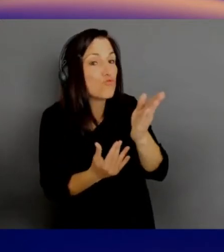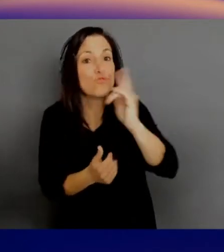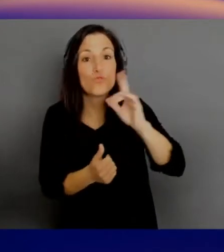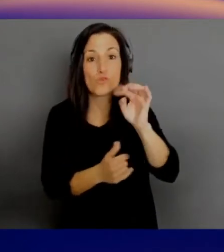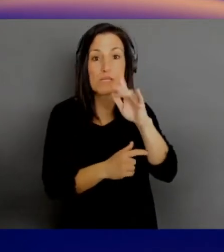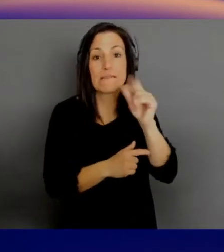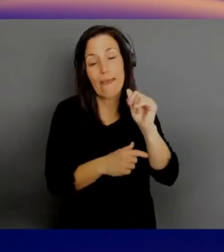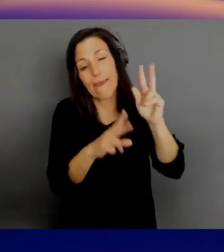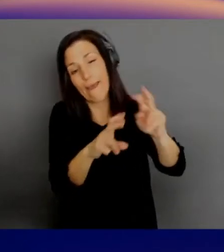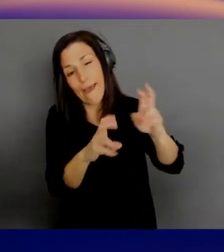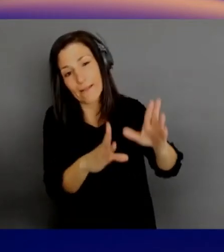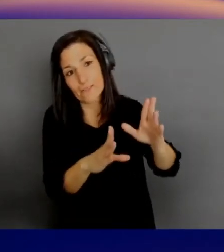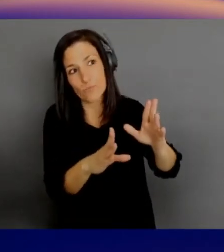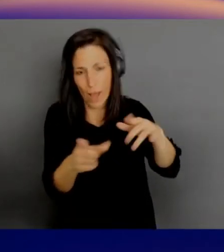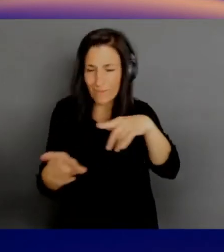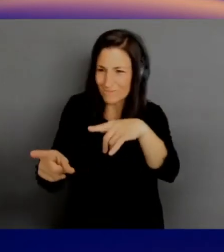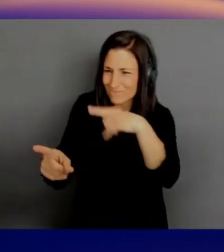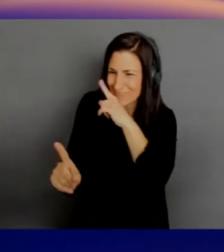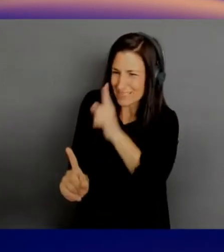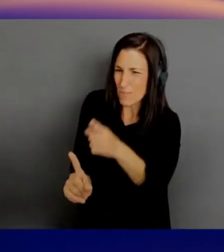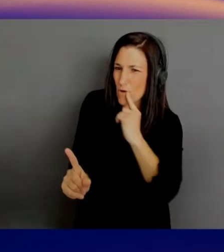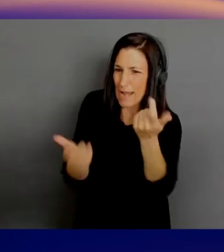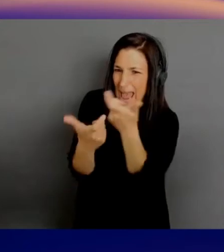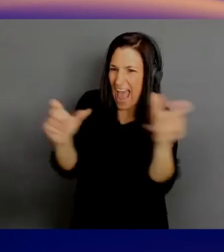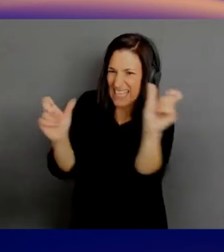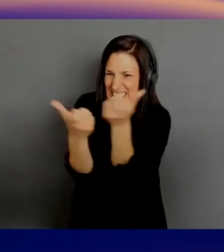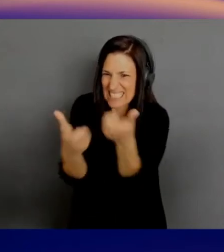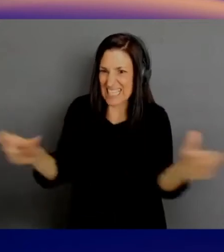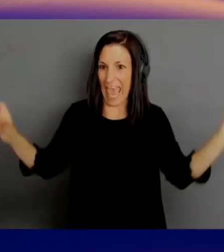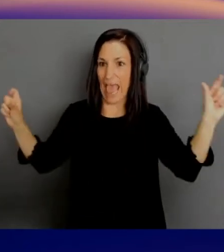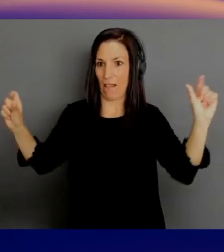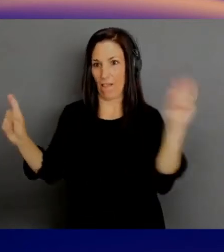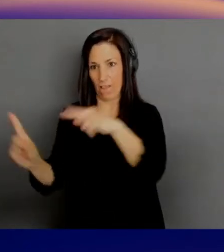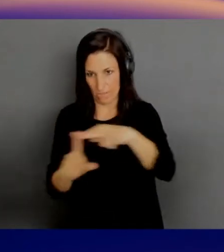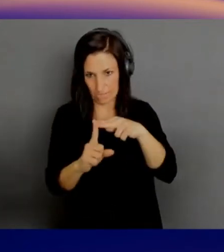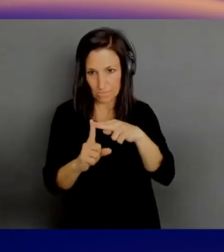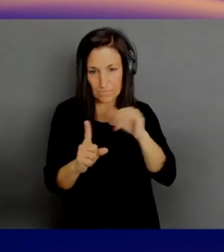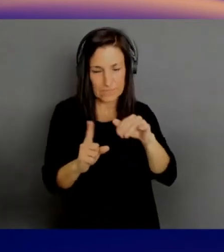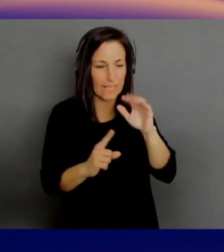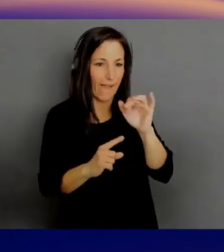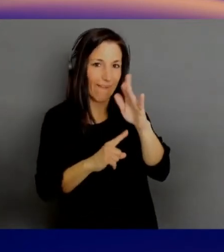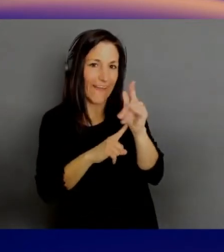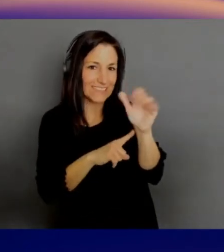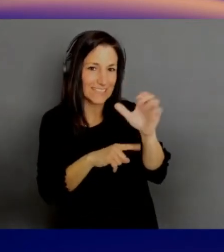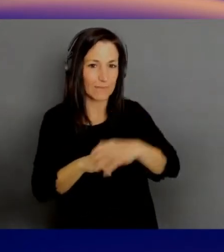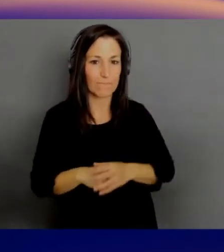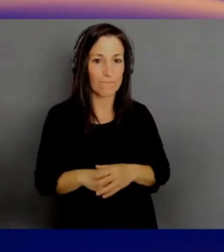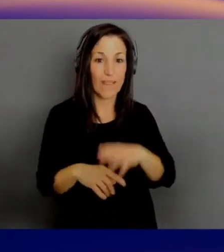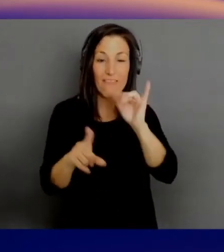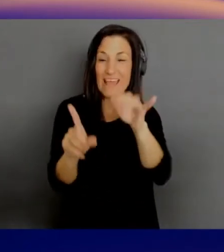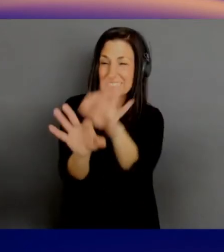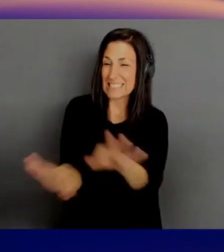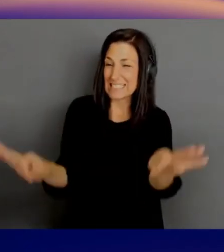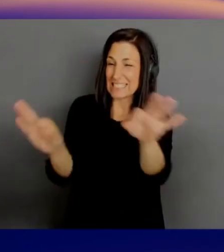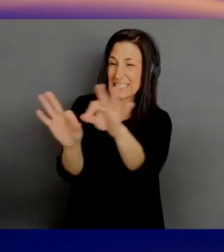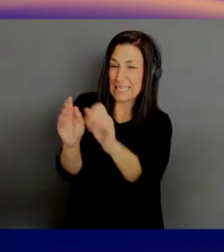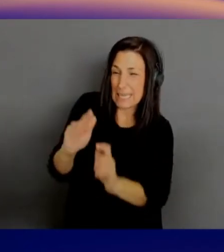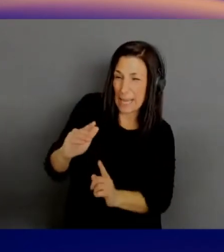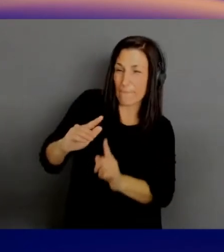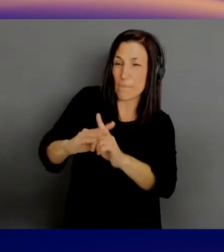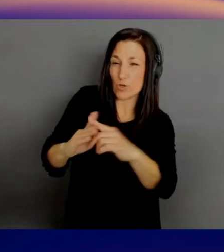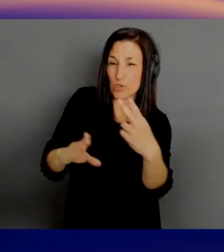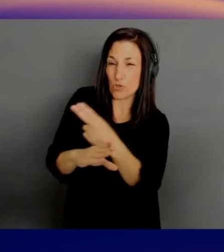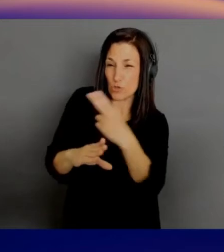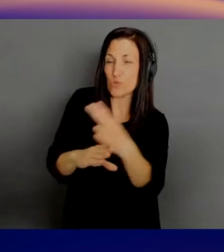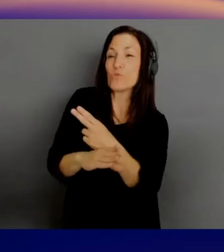at scale. At scale. At It's scale. elastic. That has been the kind of one of the key emerging use cases, I'd say, Right. of the elk or olk